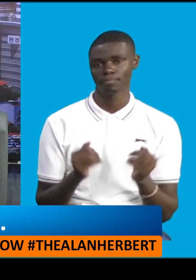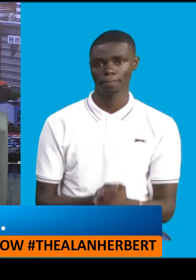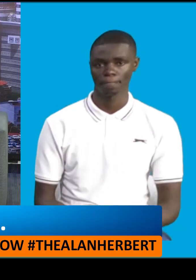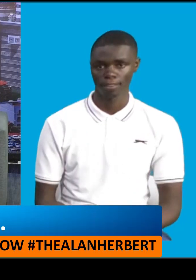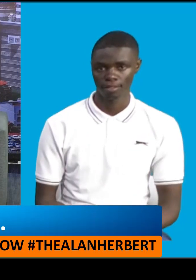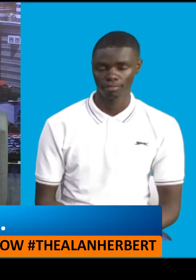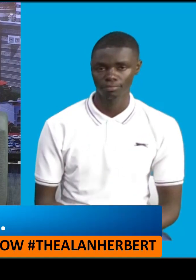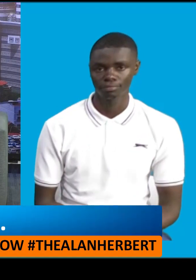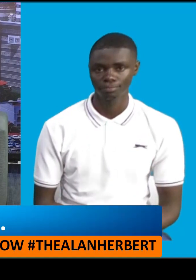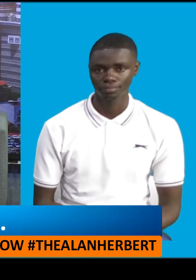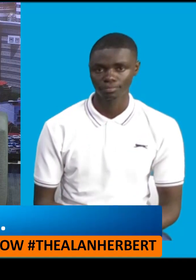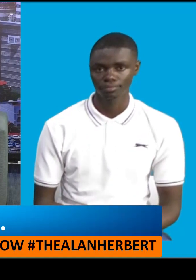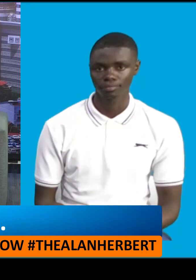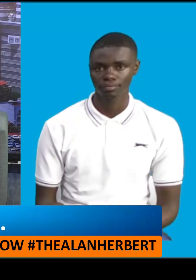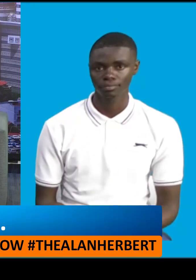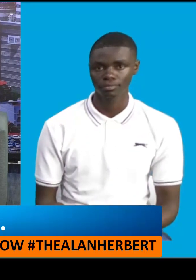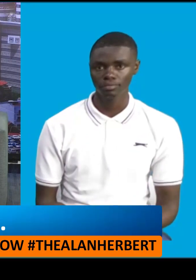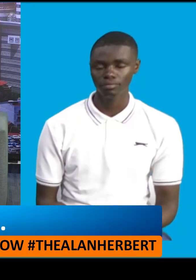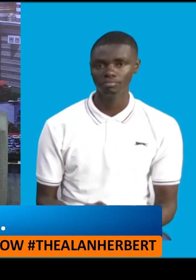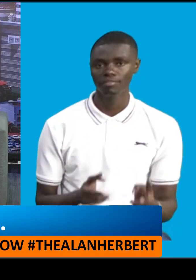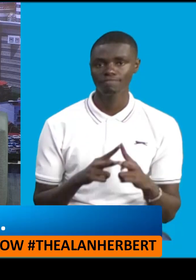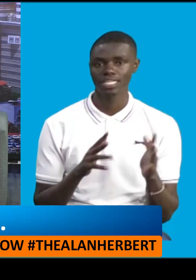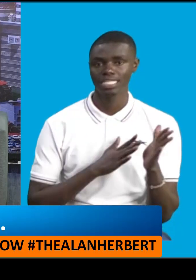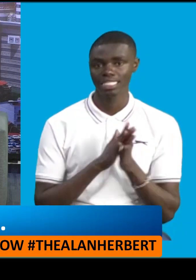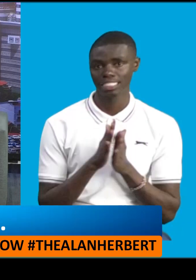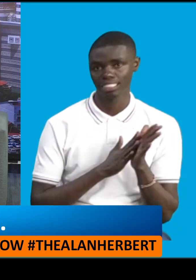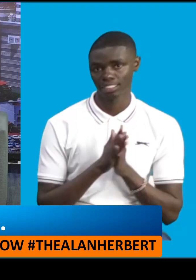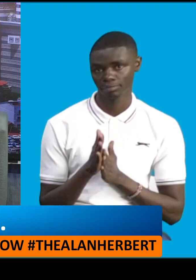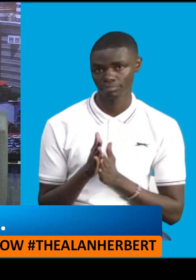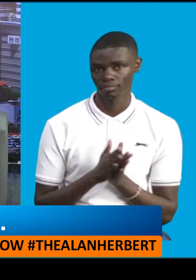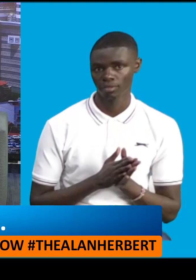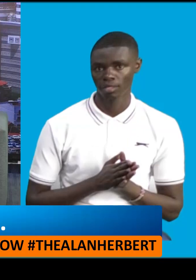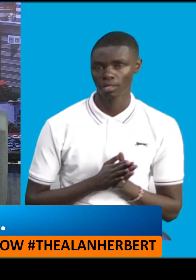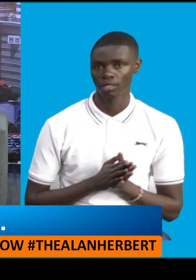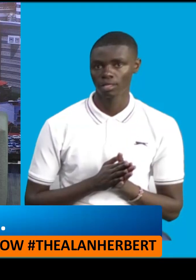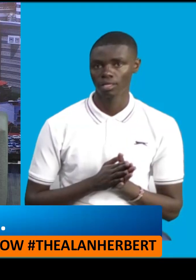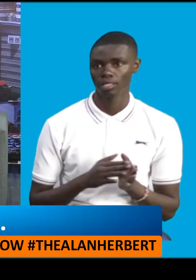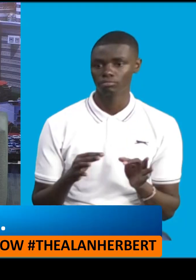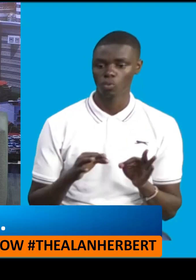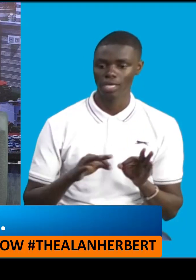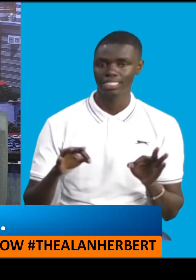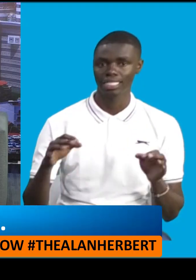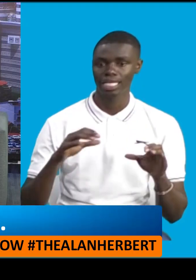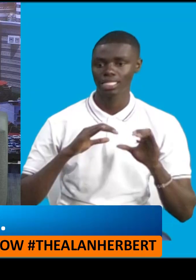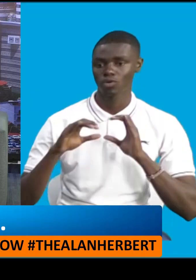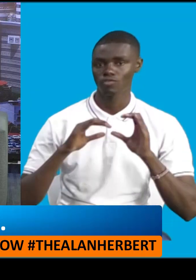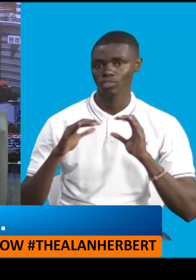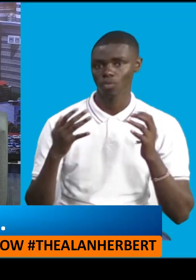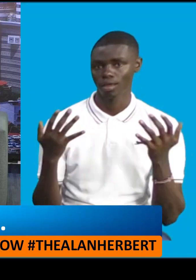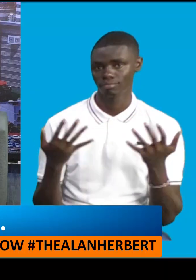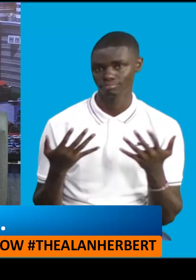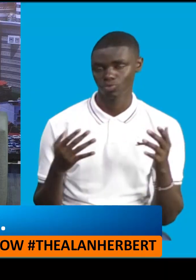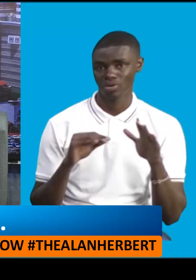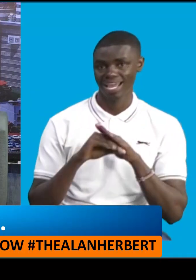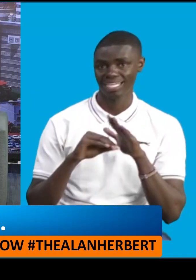happy with in NHIF. Right, very interesting there. And I think we've on extending the conversation